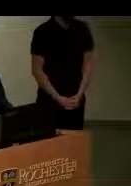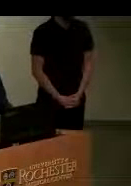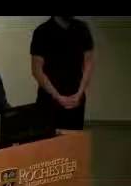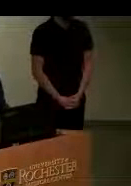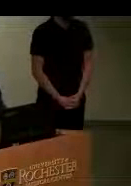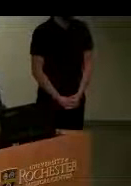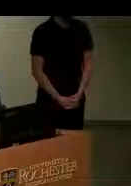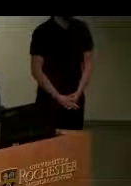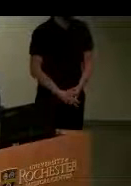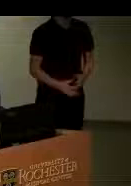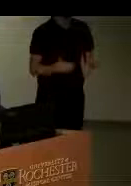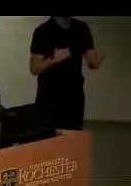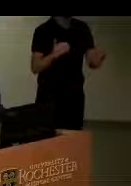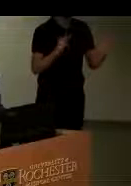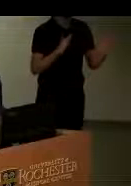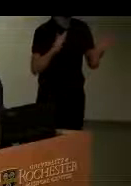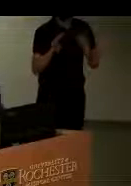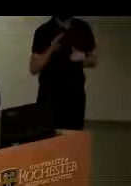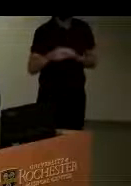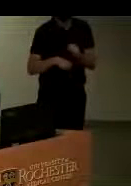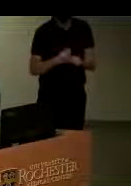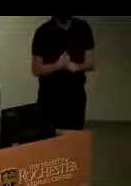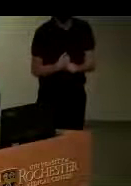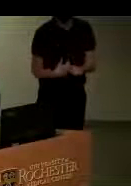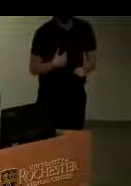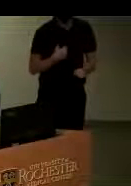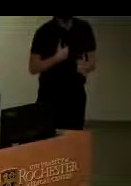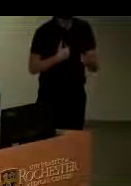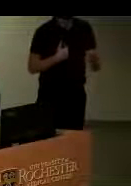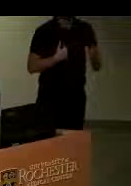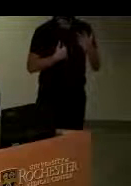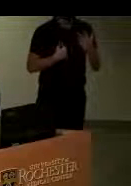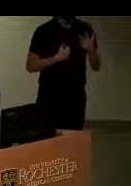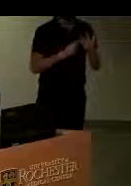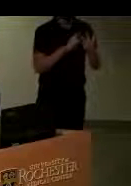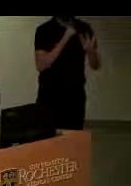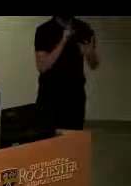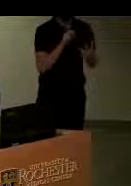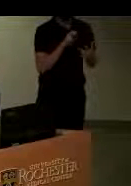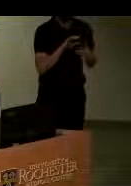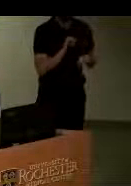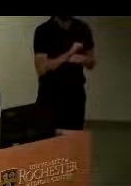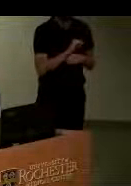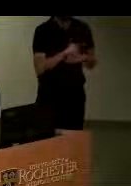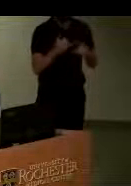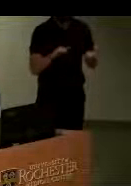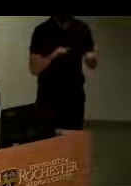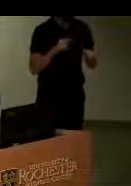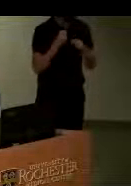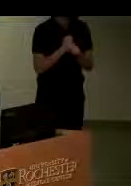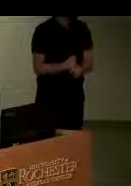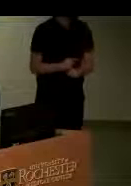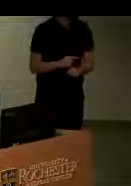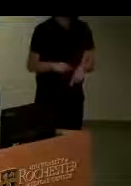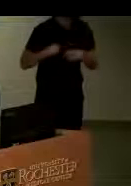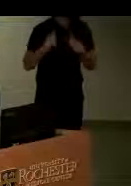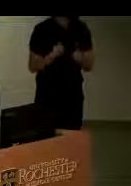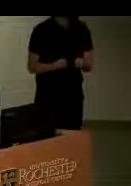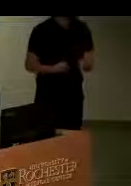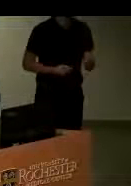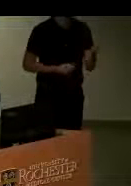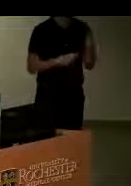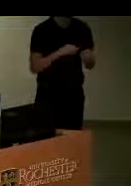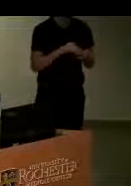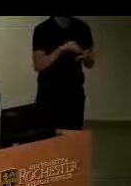In the 4th year, we have 3 true sub-internships, still just like the old days. 2